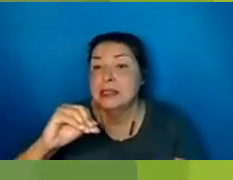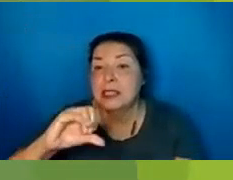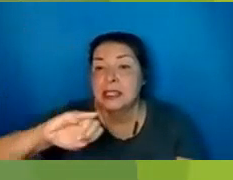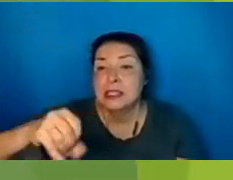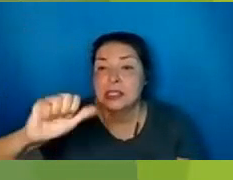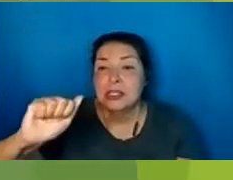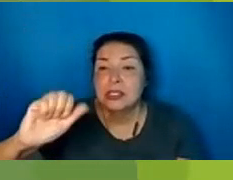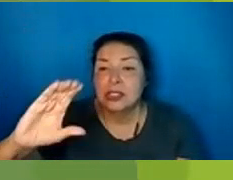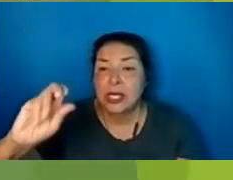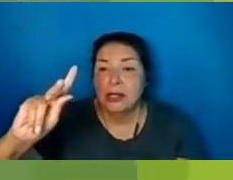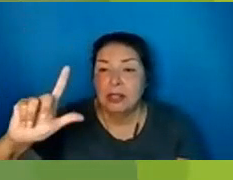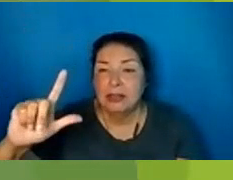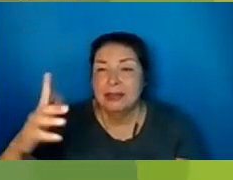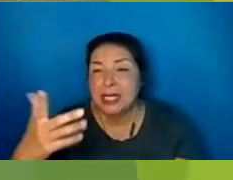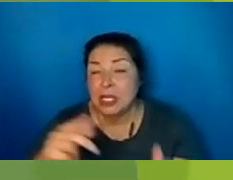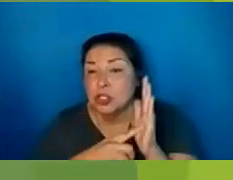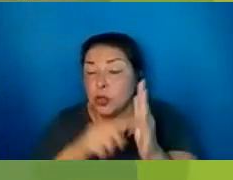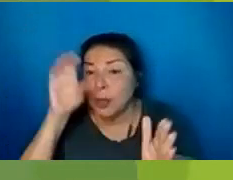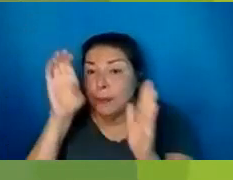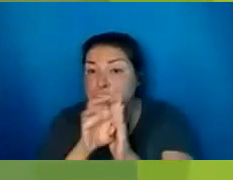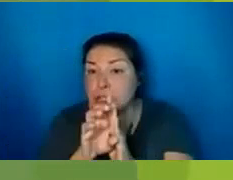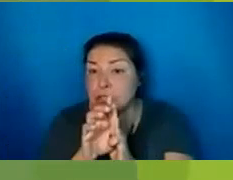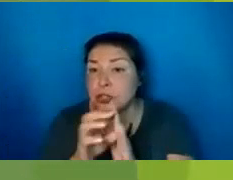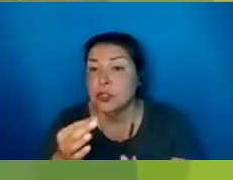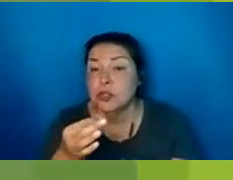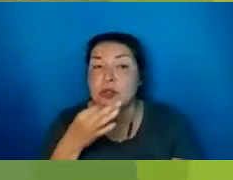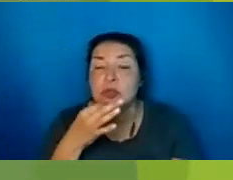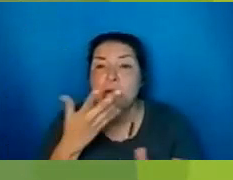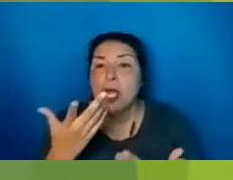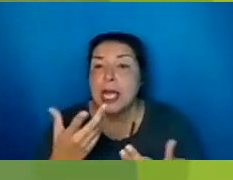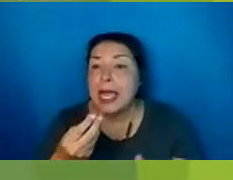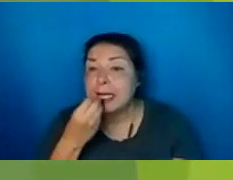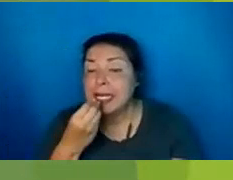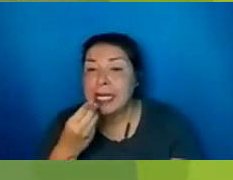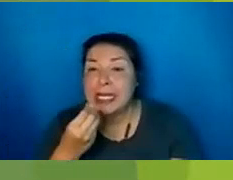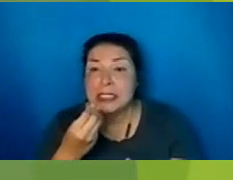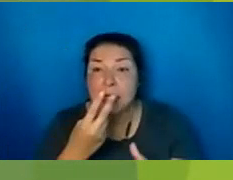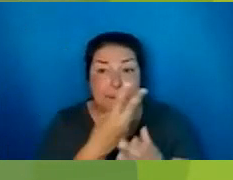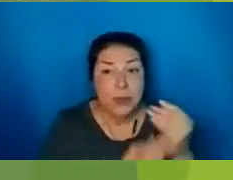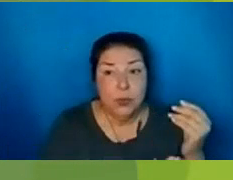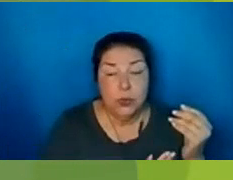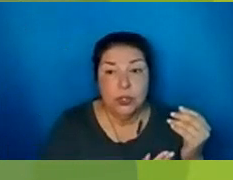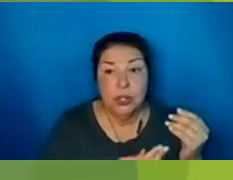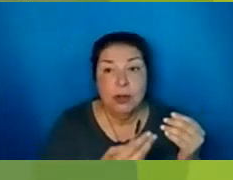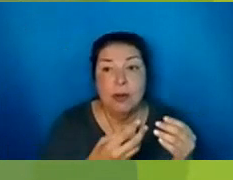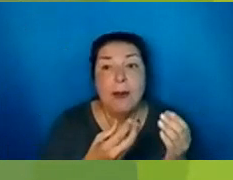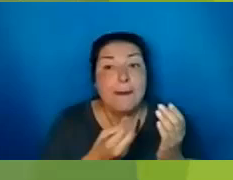minute, is a omnivore. It eats plants, it eats meats, it